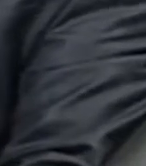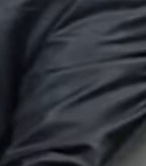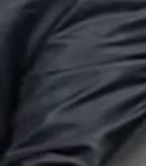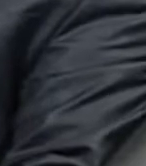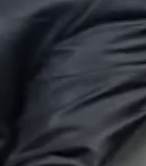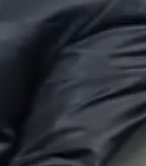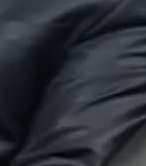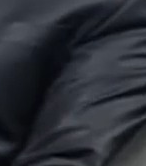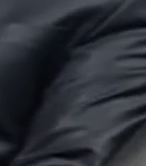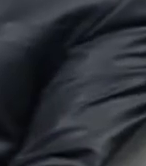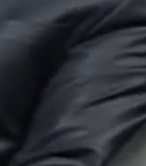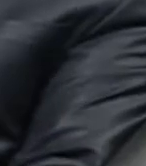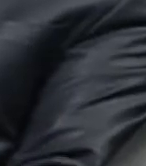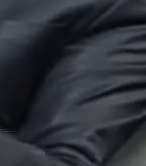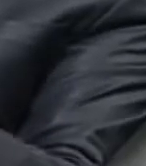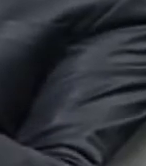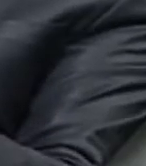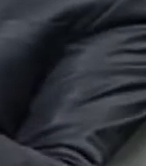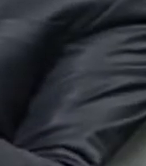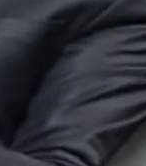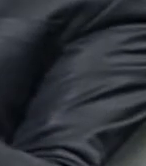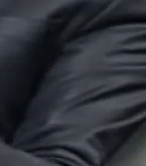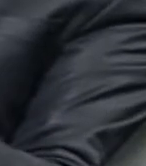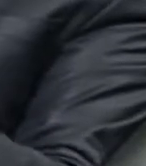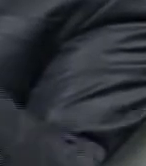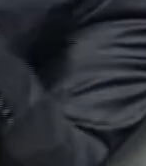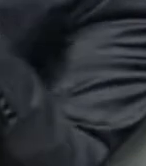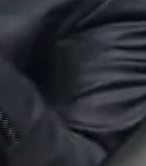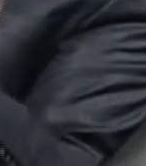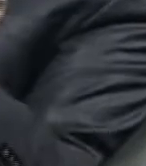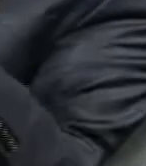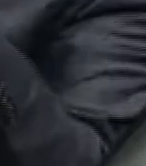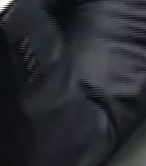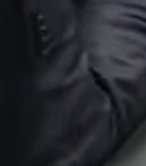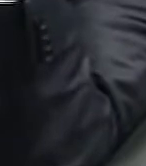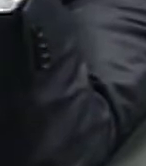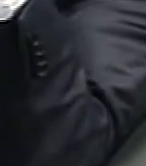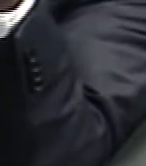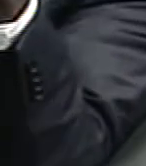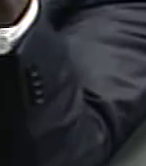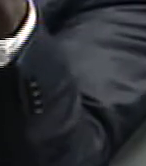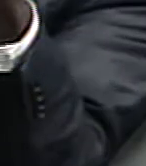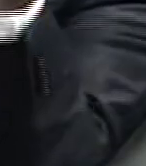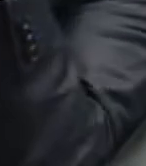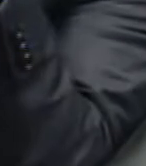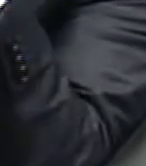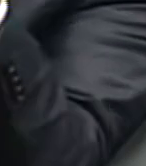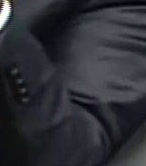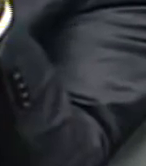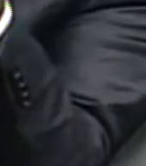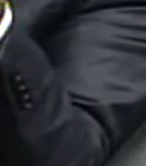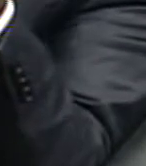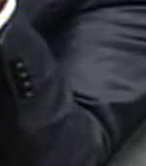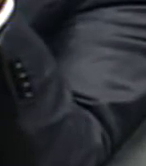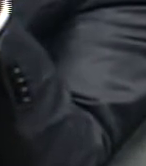all and the loser goes home. Okay. And therefore, why I think some players are arguing that the Puguza is practicing outside